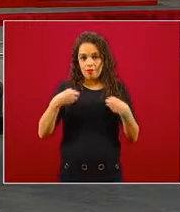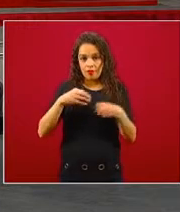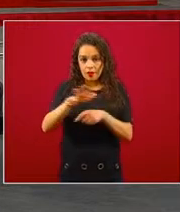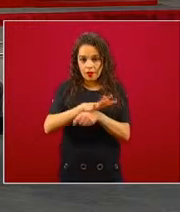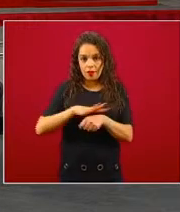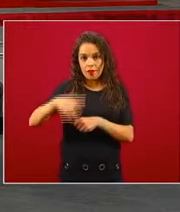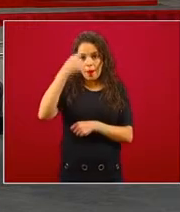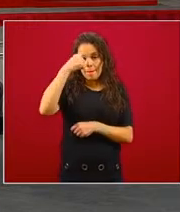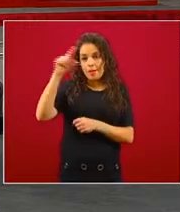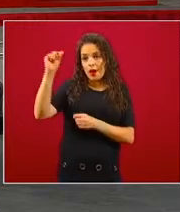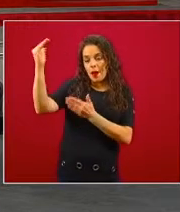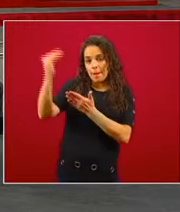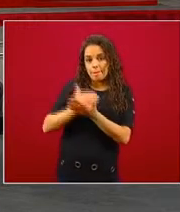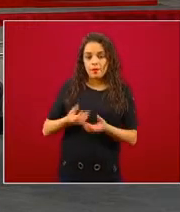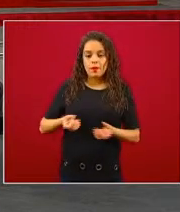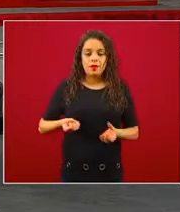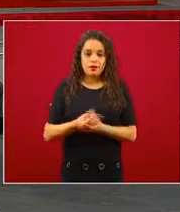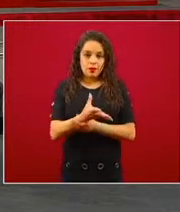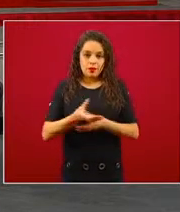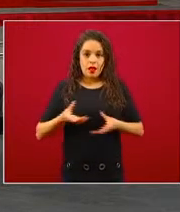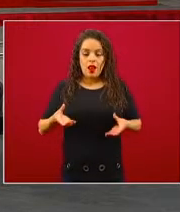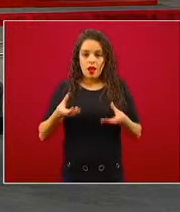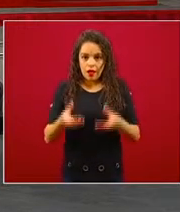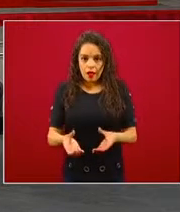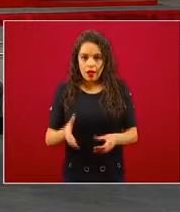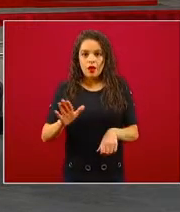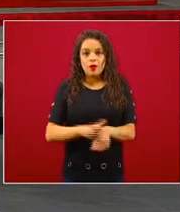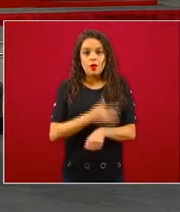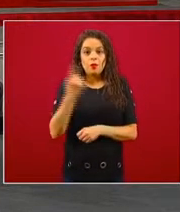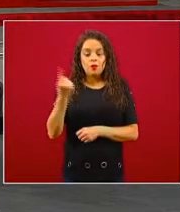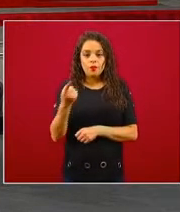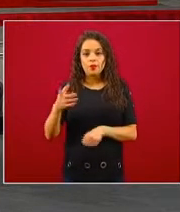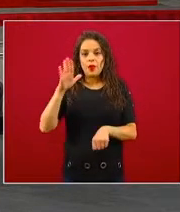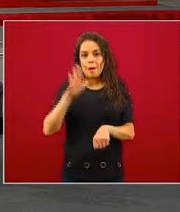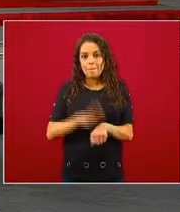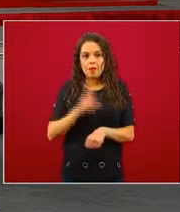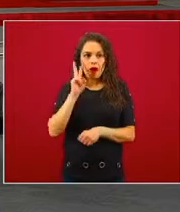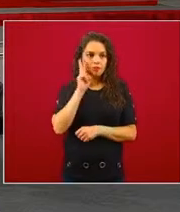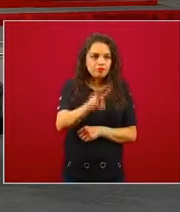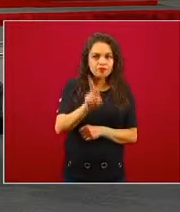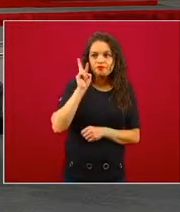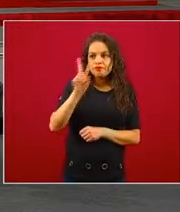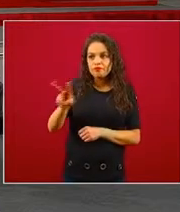but people can make a greater effort even to reduce mobility further.